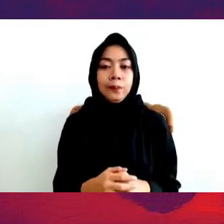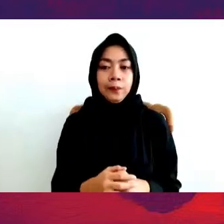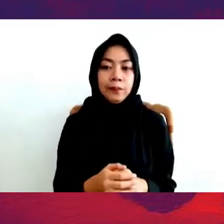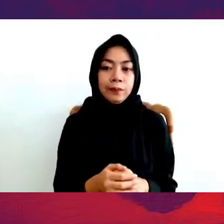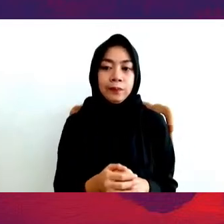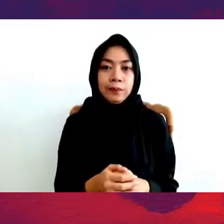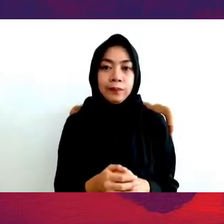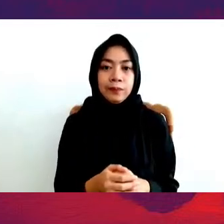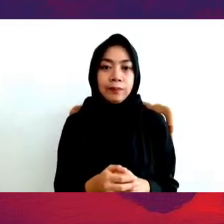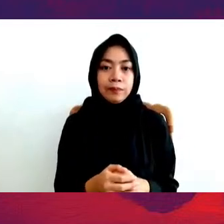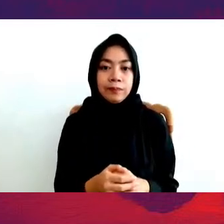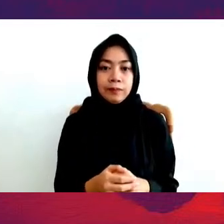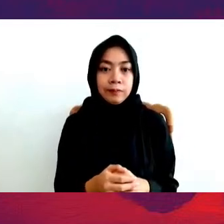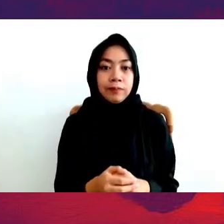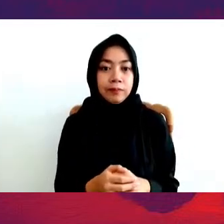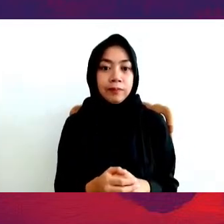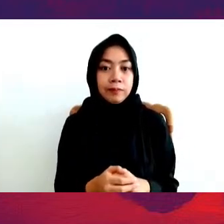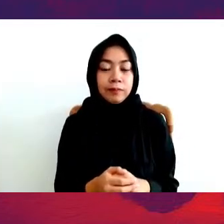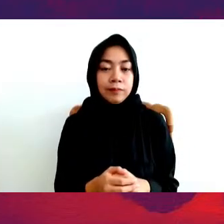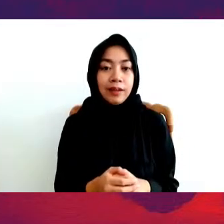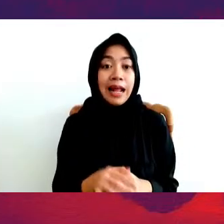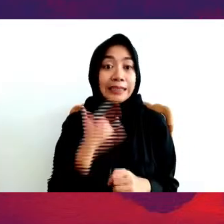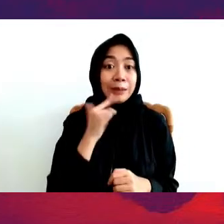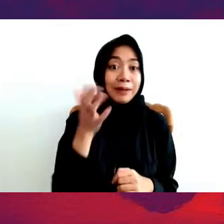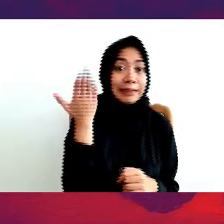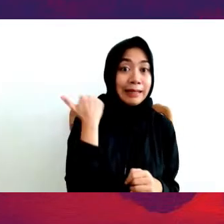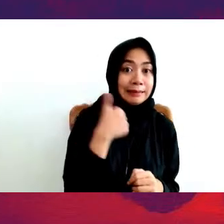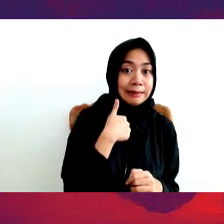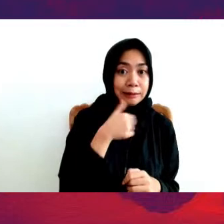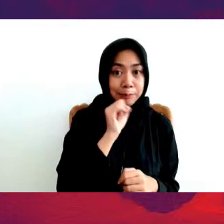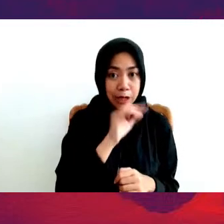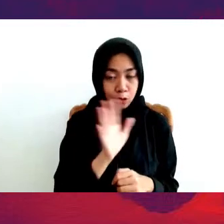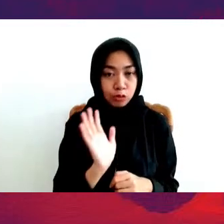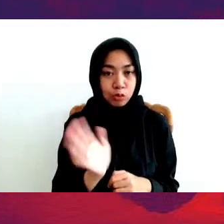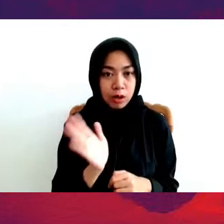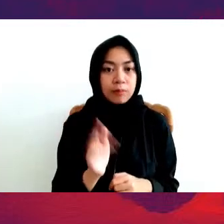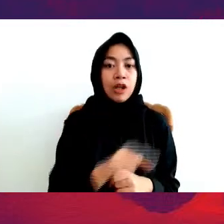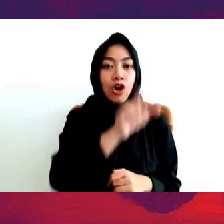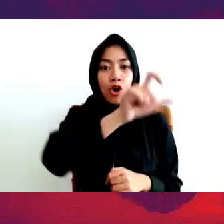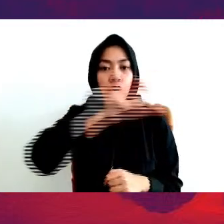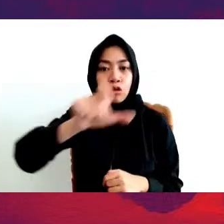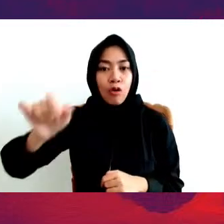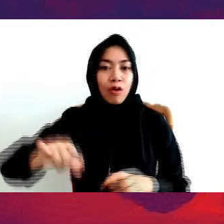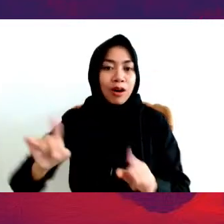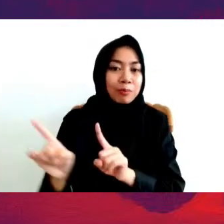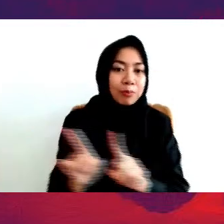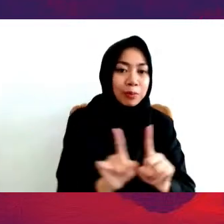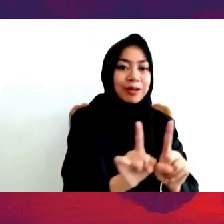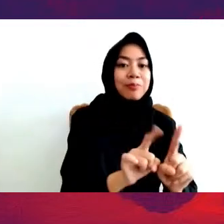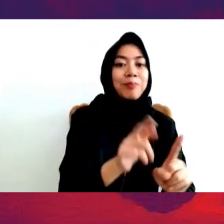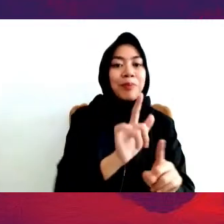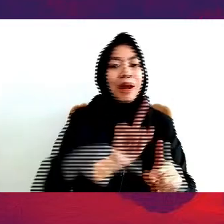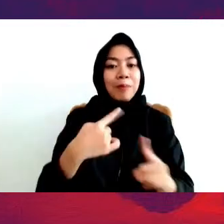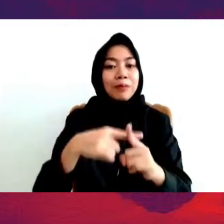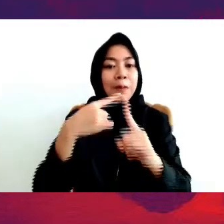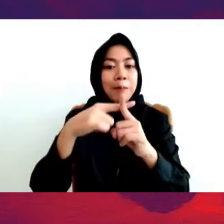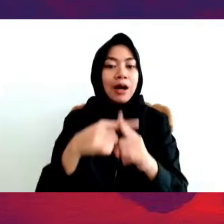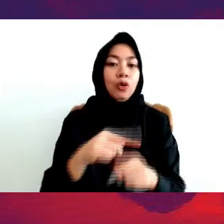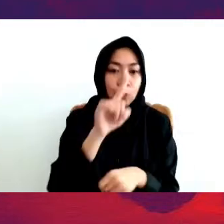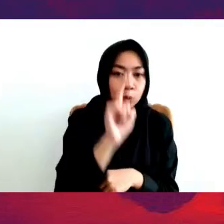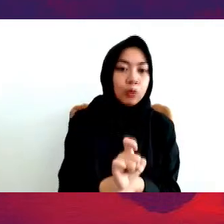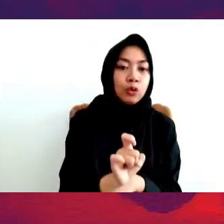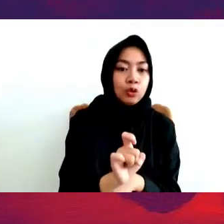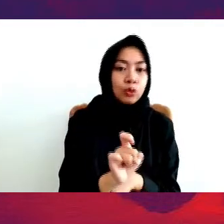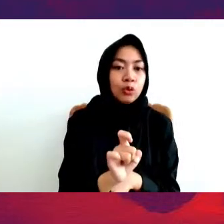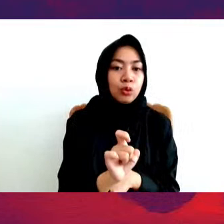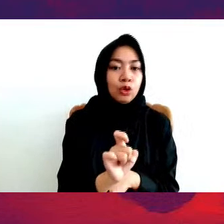As I have said before, that many people receive complementary assistance. This is a good one. Some households receive staples and